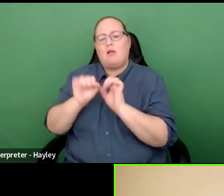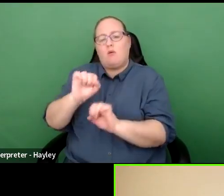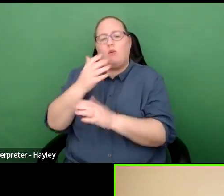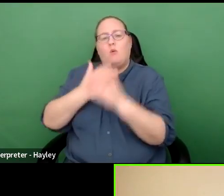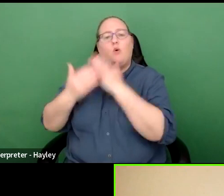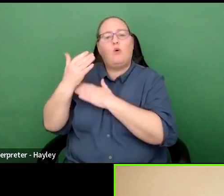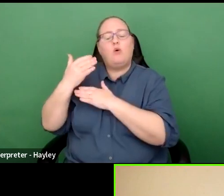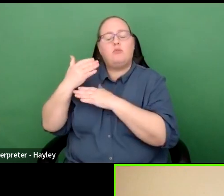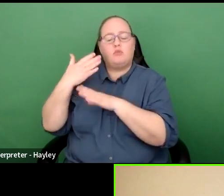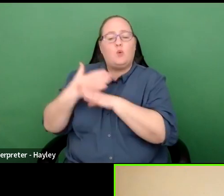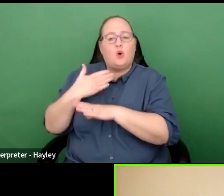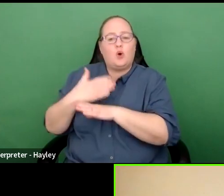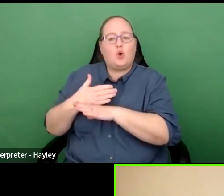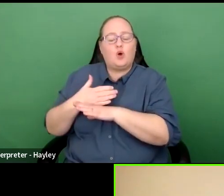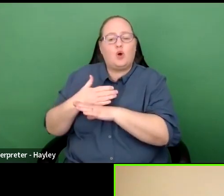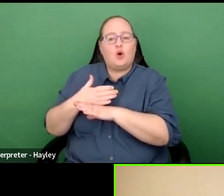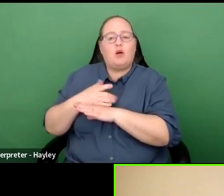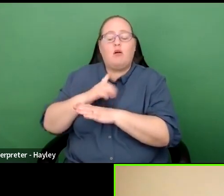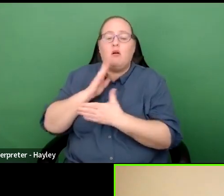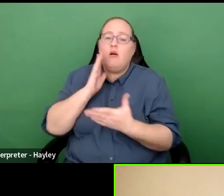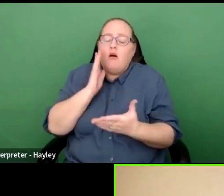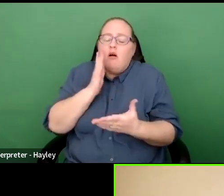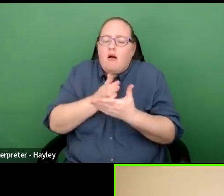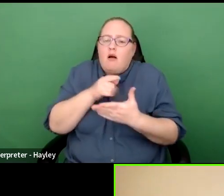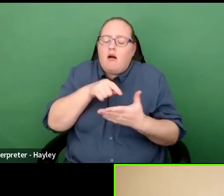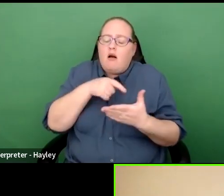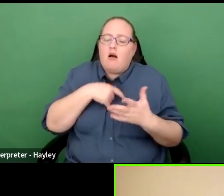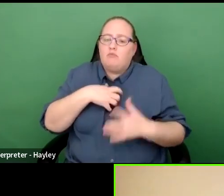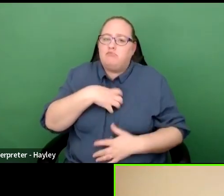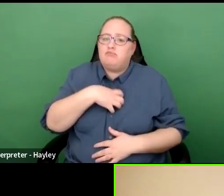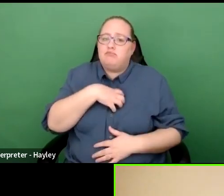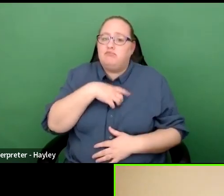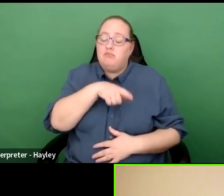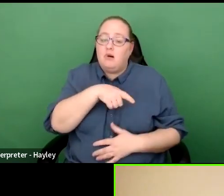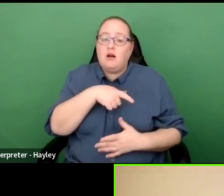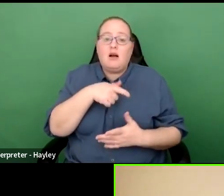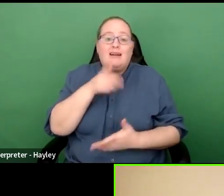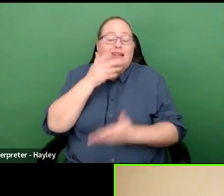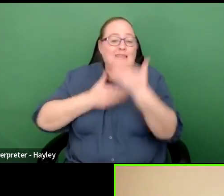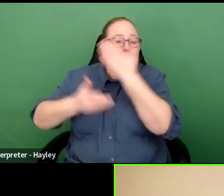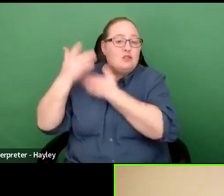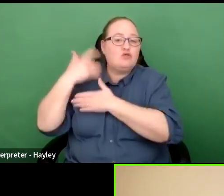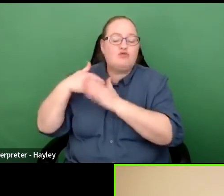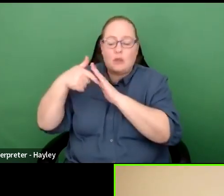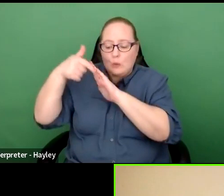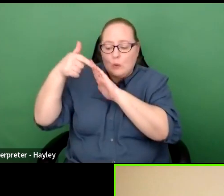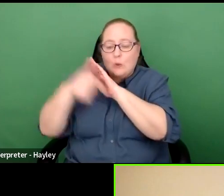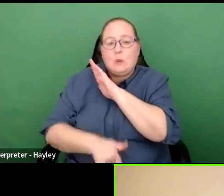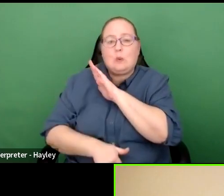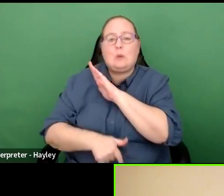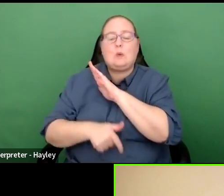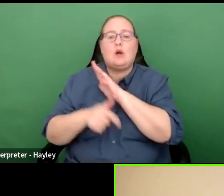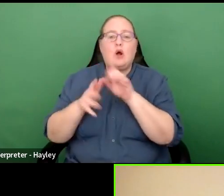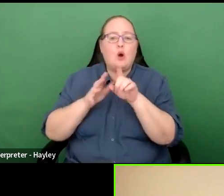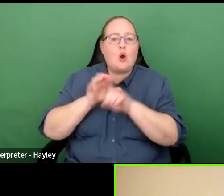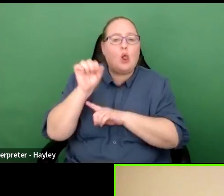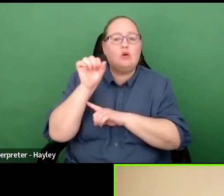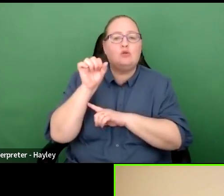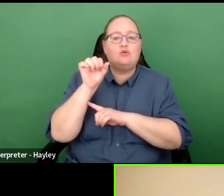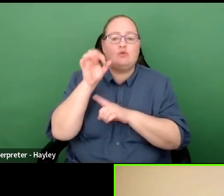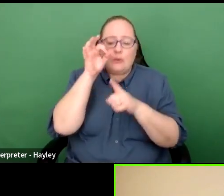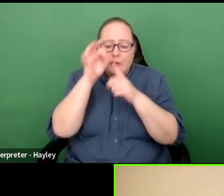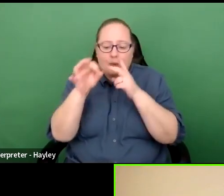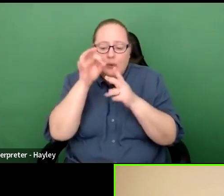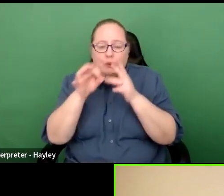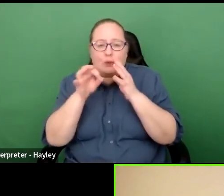how much history, how much depth, how much nuance, cultural, social,